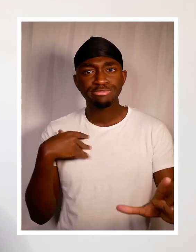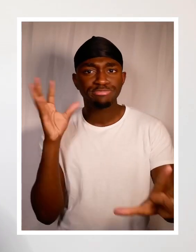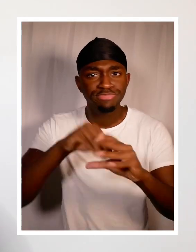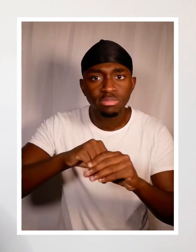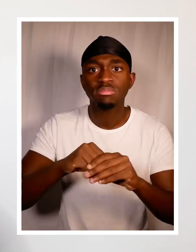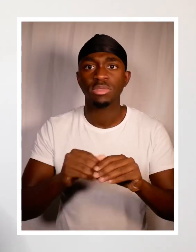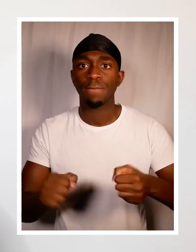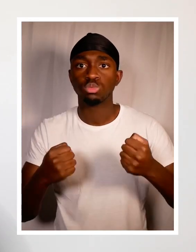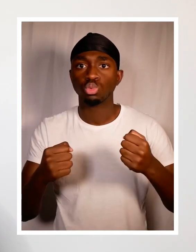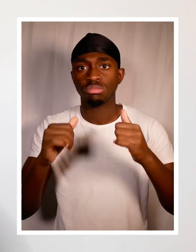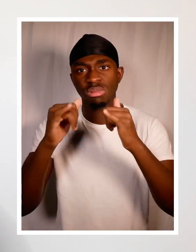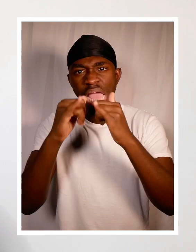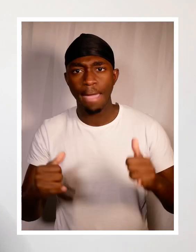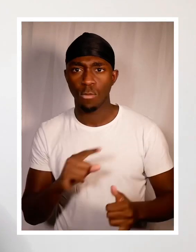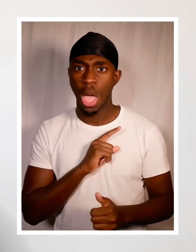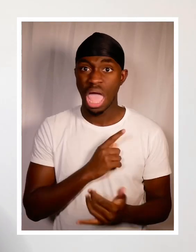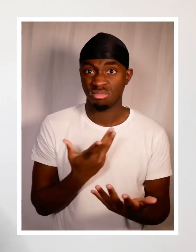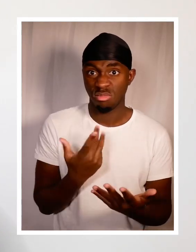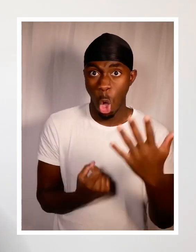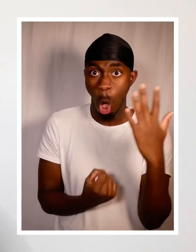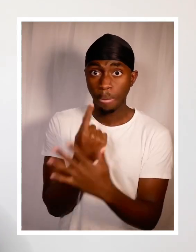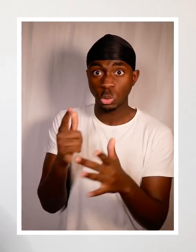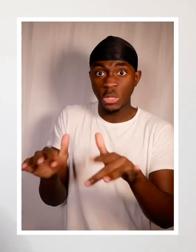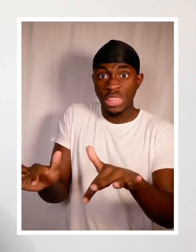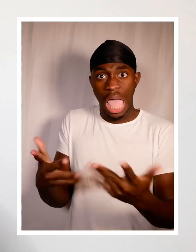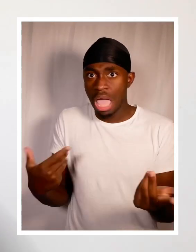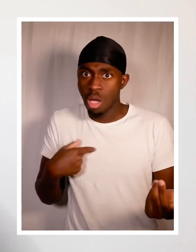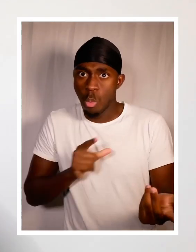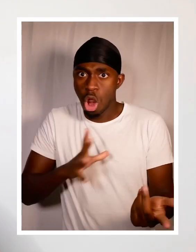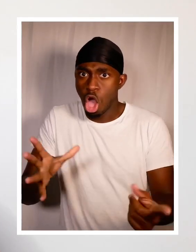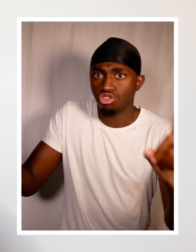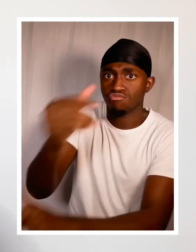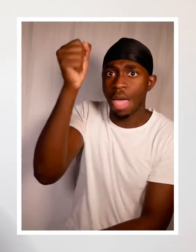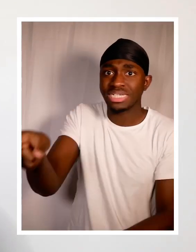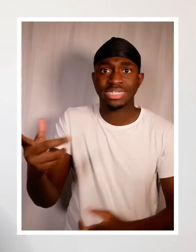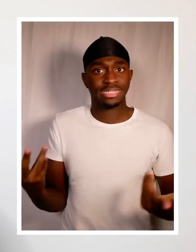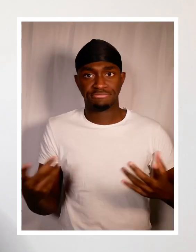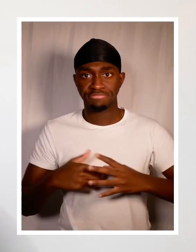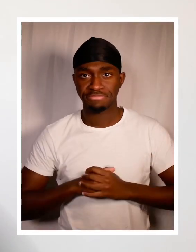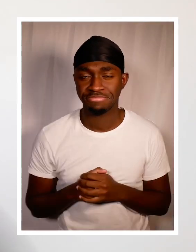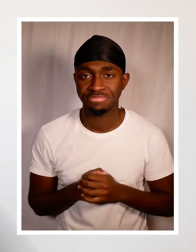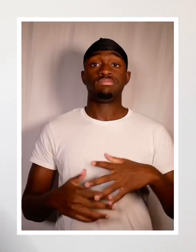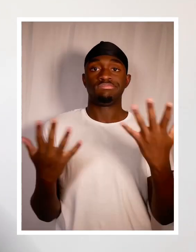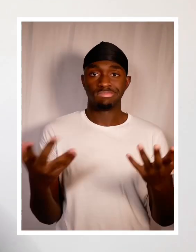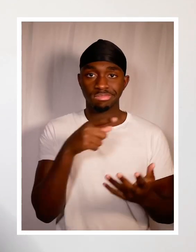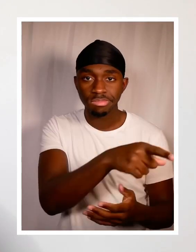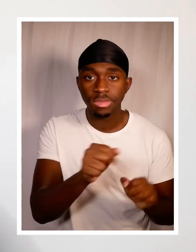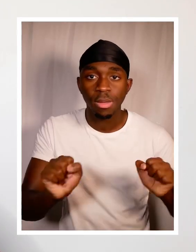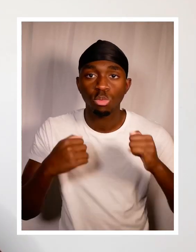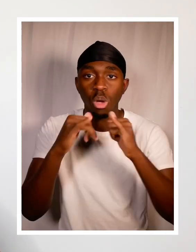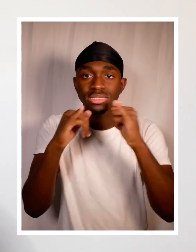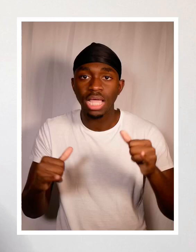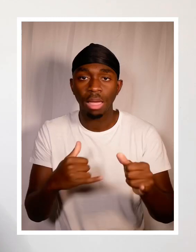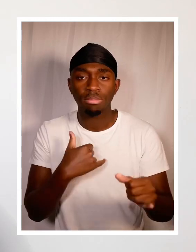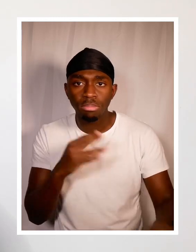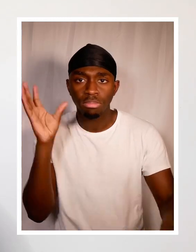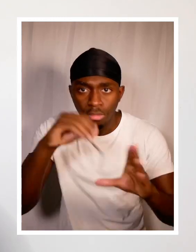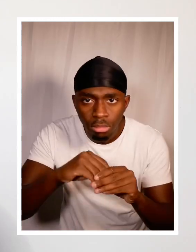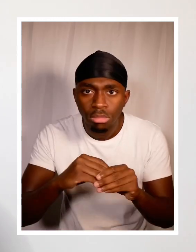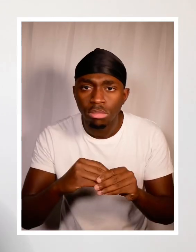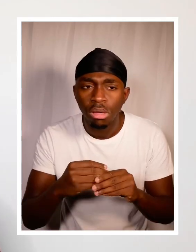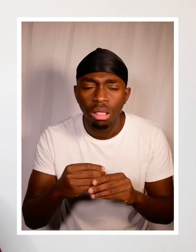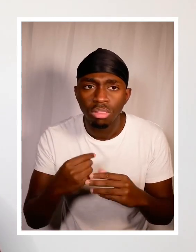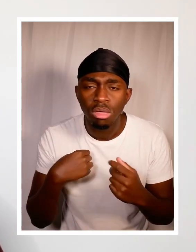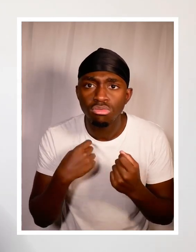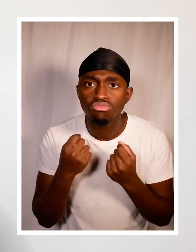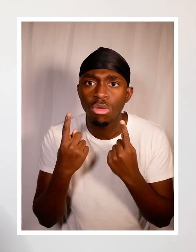them into the habit of programming or if you want to be more aware of it i also created a roadmap for you guys as well so